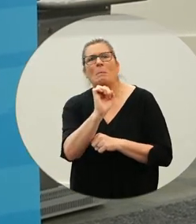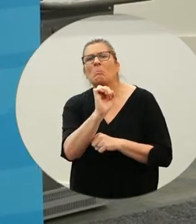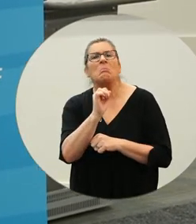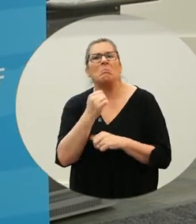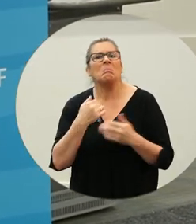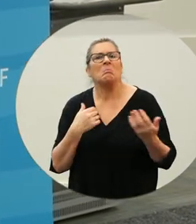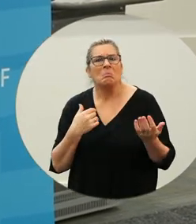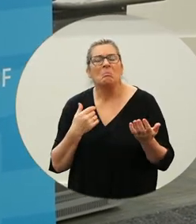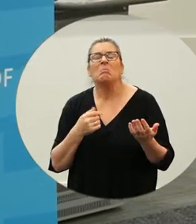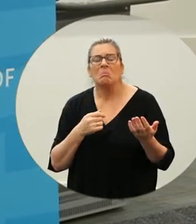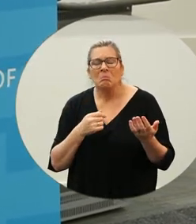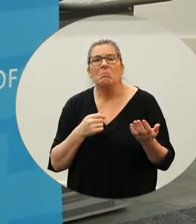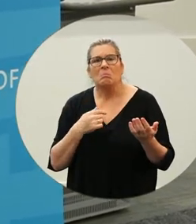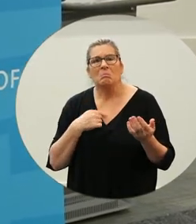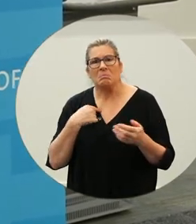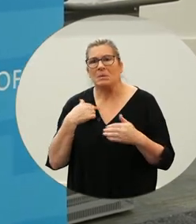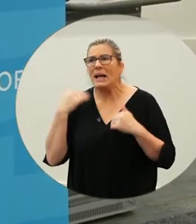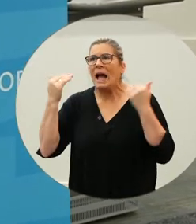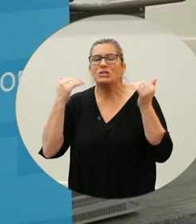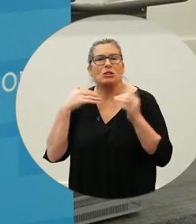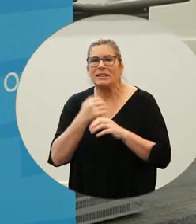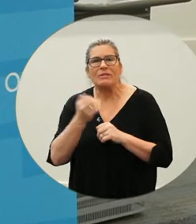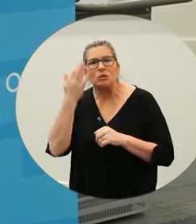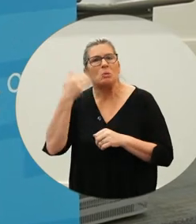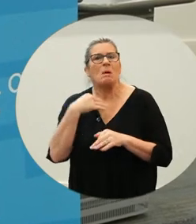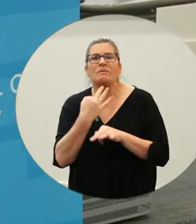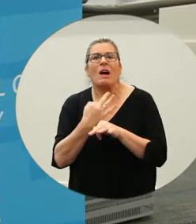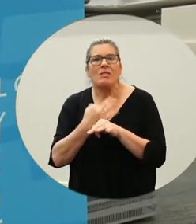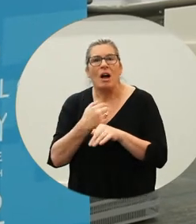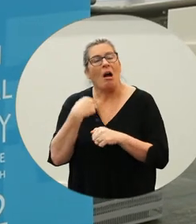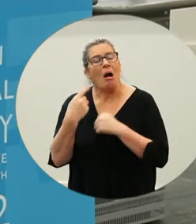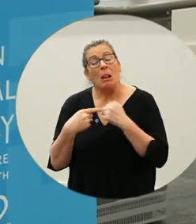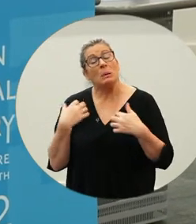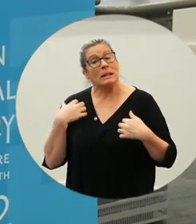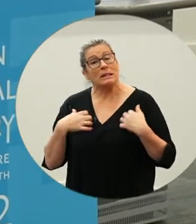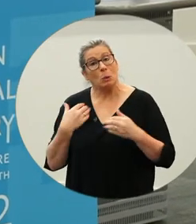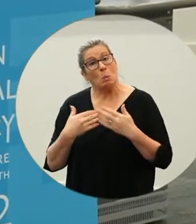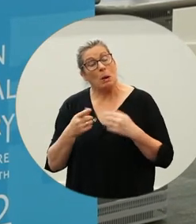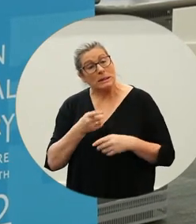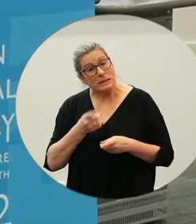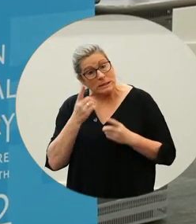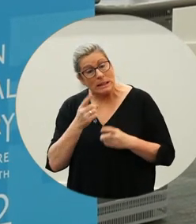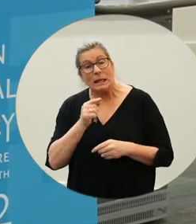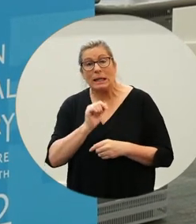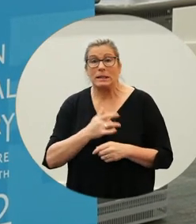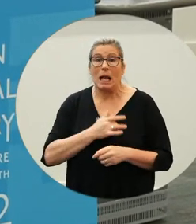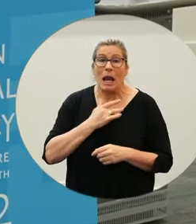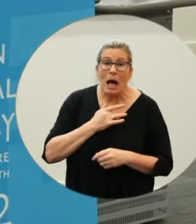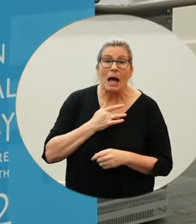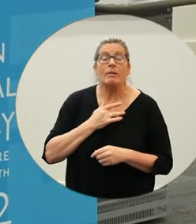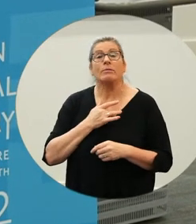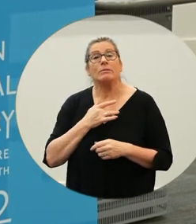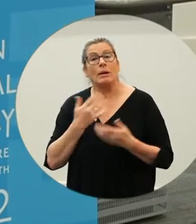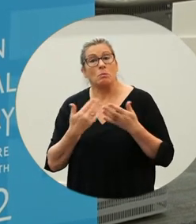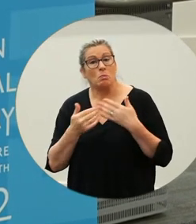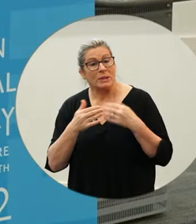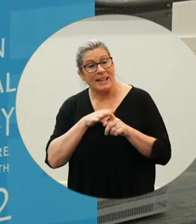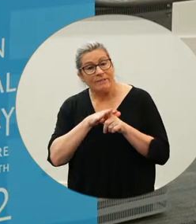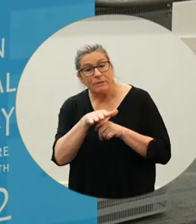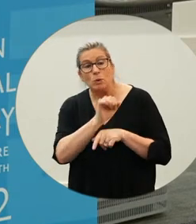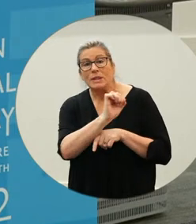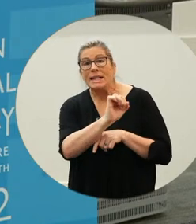but I was always interested in what he did and his life and the influences that shaped his